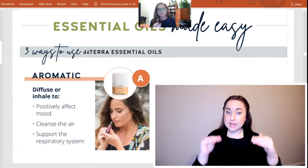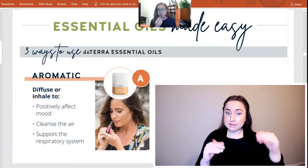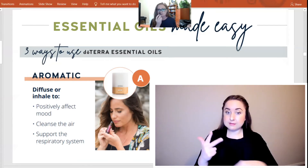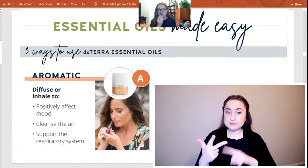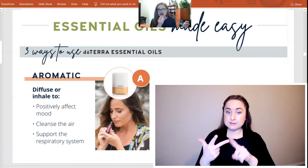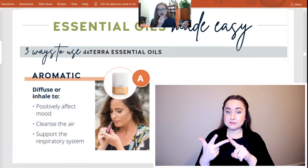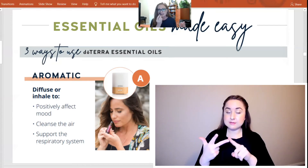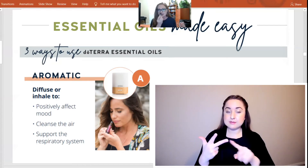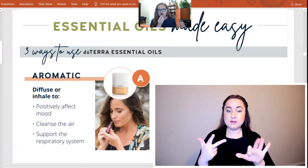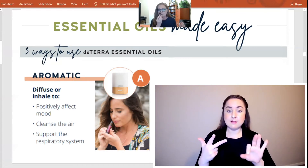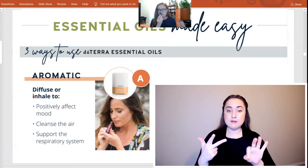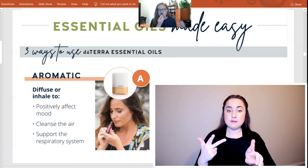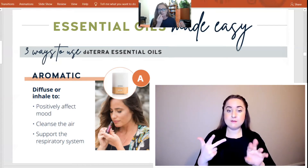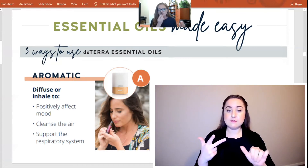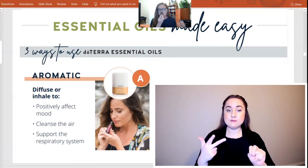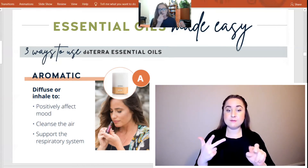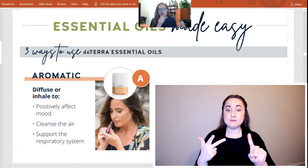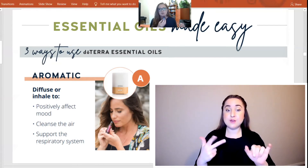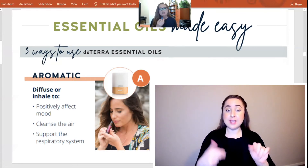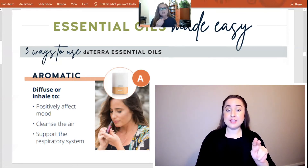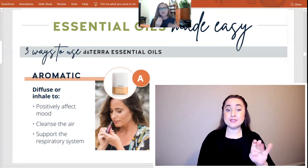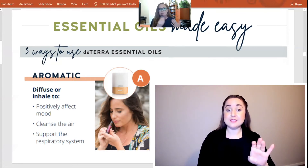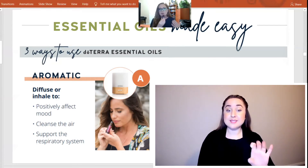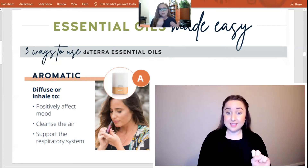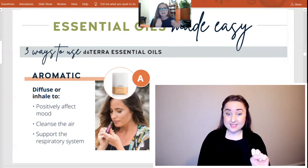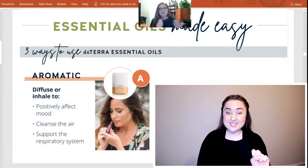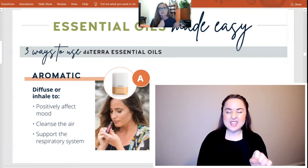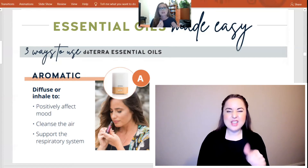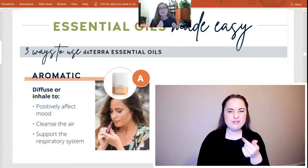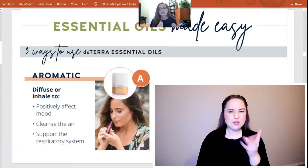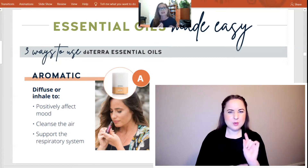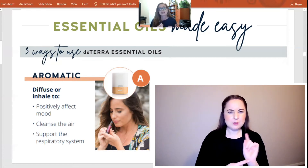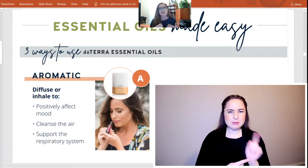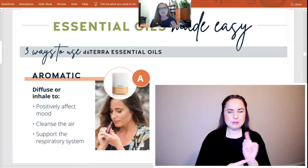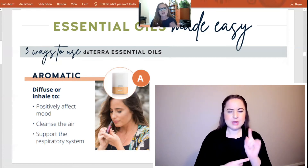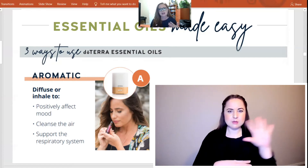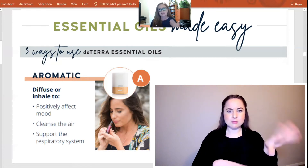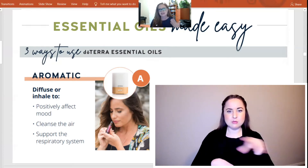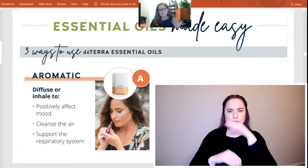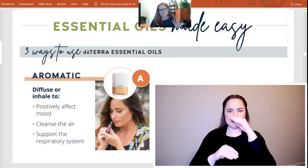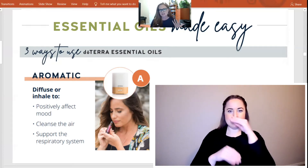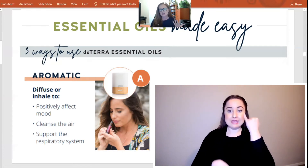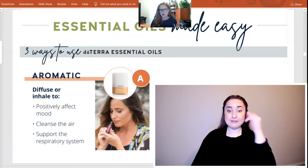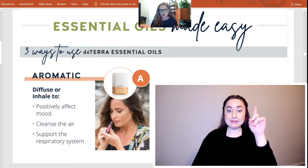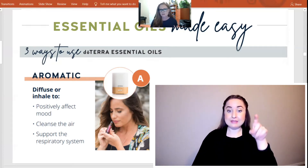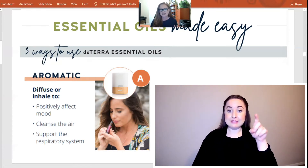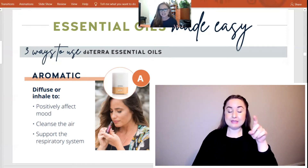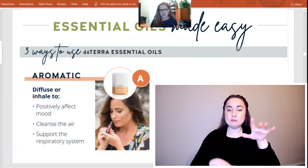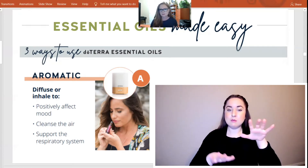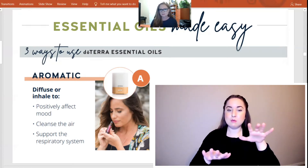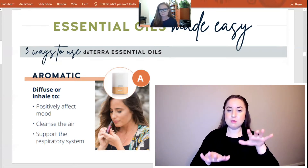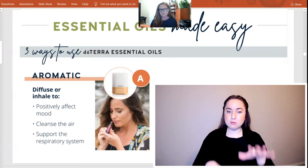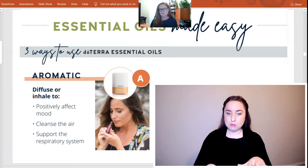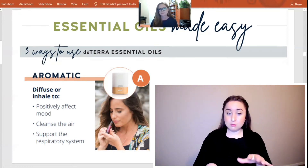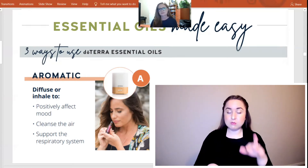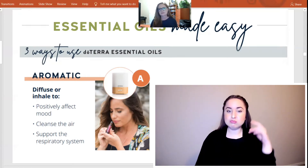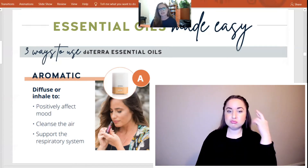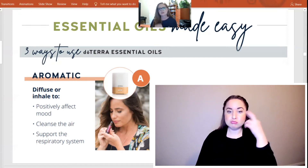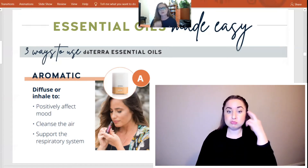but I like to just take a few minutes to breathe it in anytime I need to be calmed down.